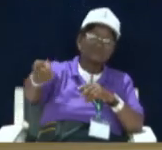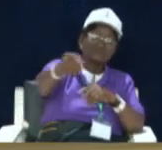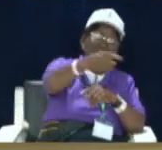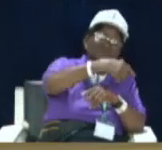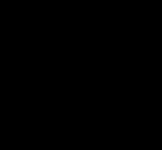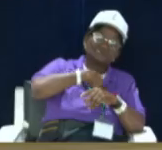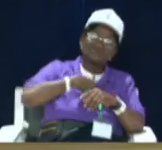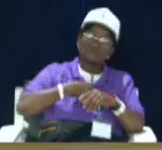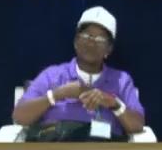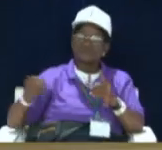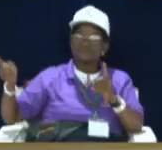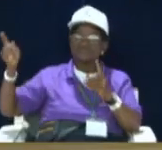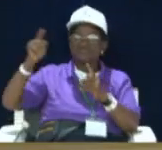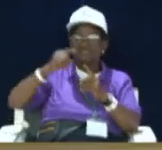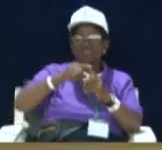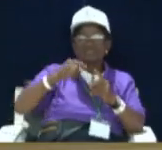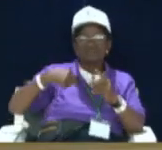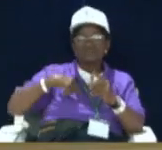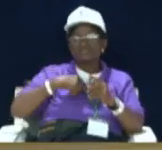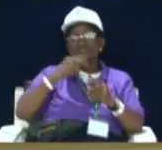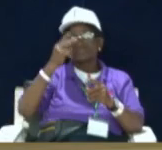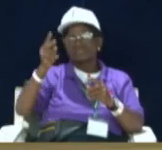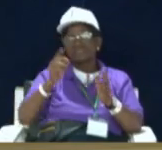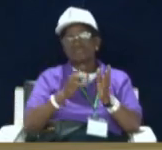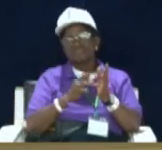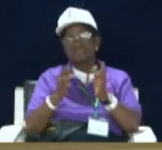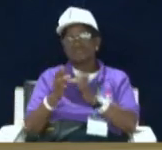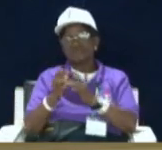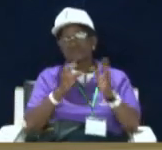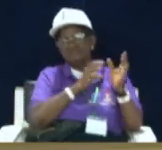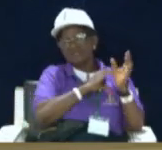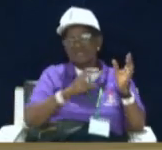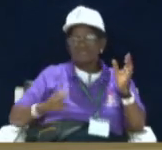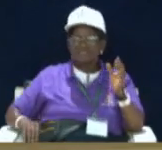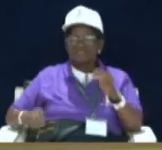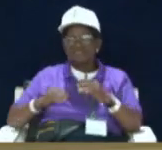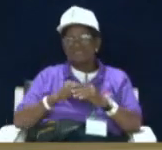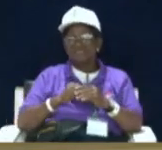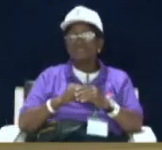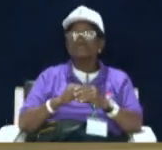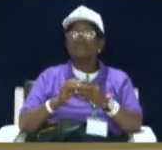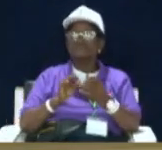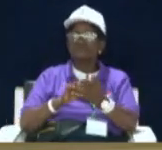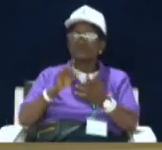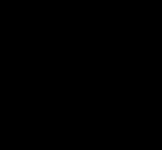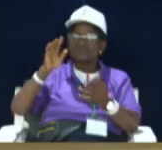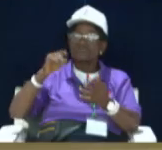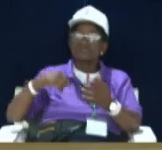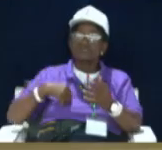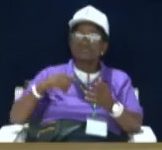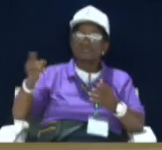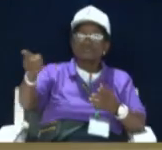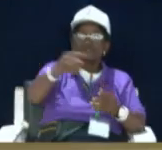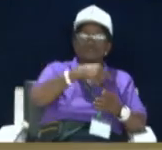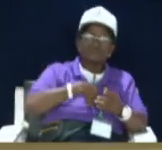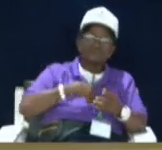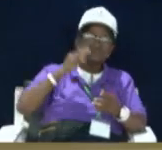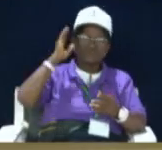Until we see Jesus in glory, you will not know sorrow again.